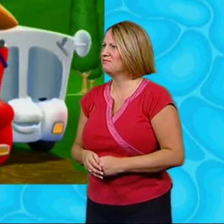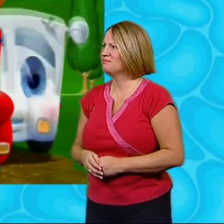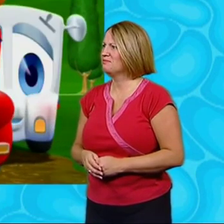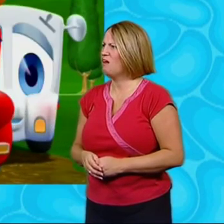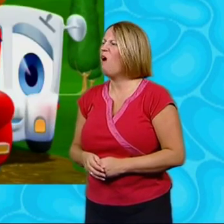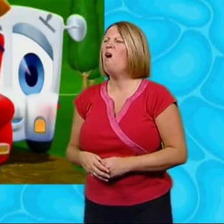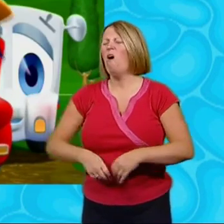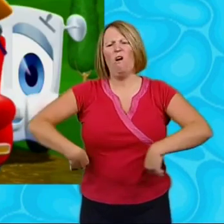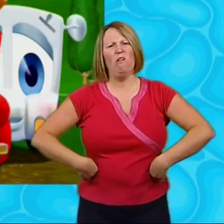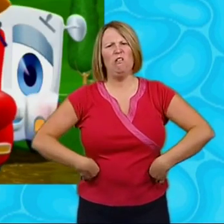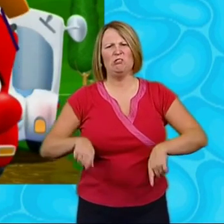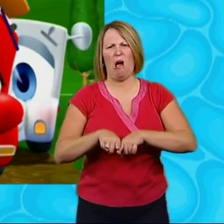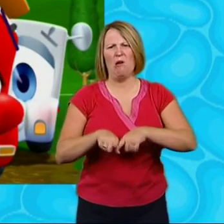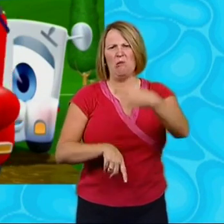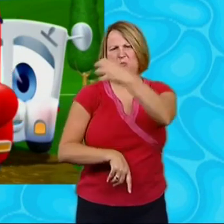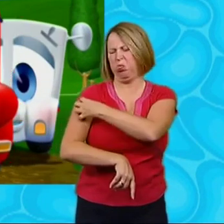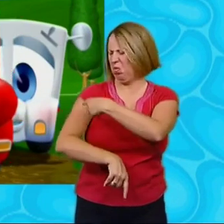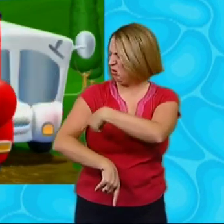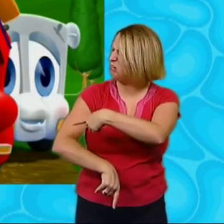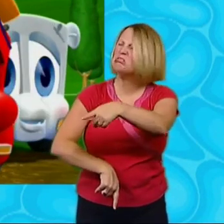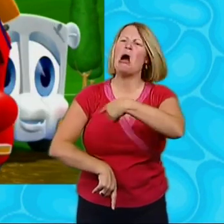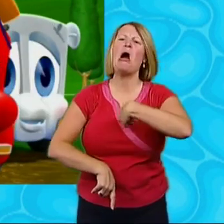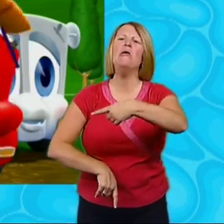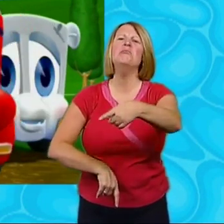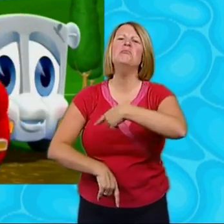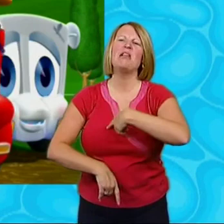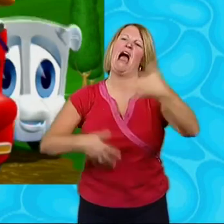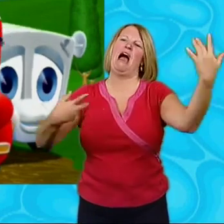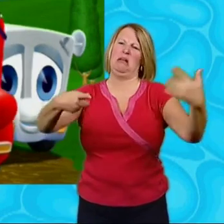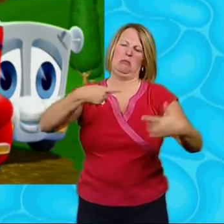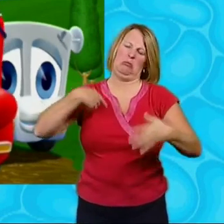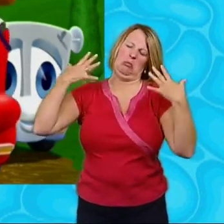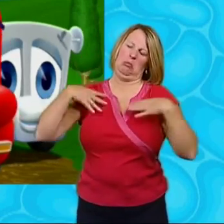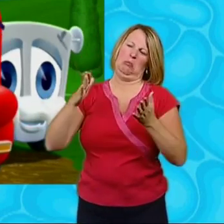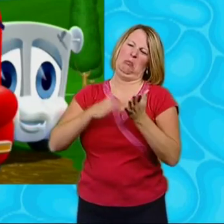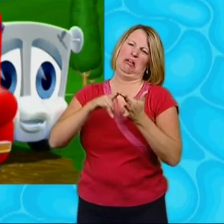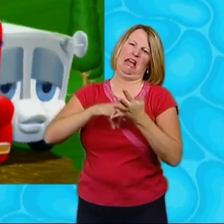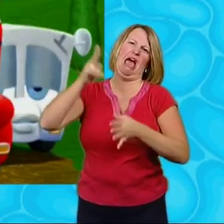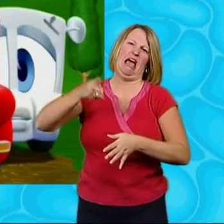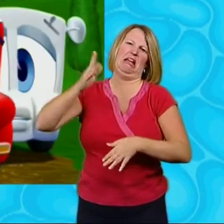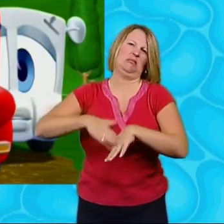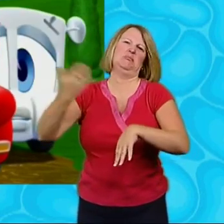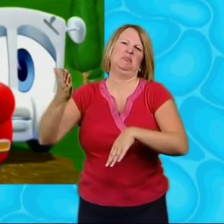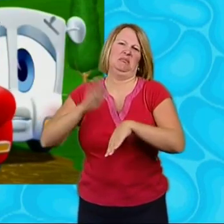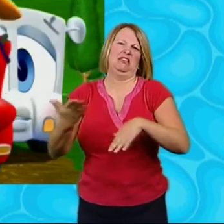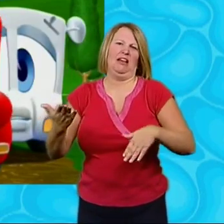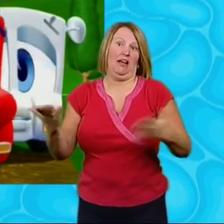Oh, no. I made a mess too. Well, sometimes we all get a bit messy, Jessie.